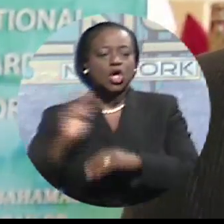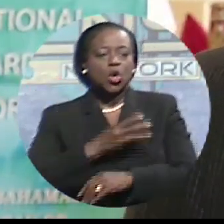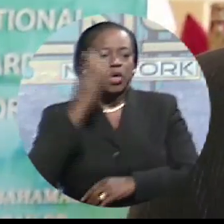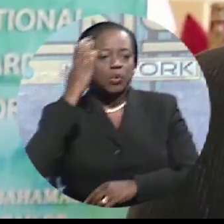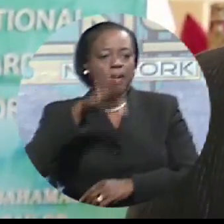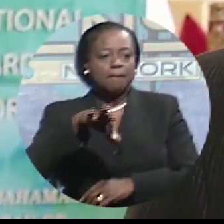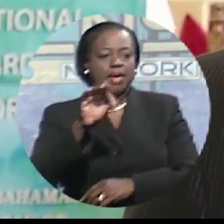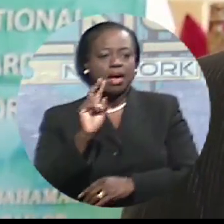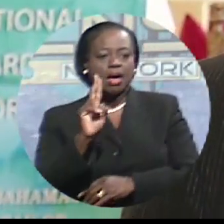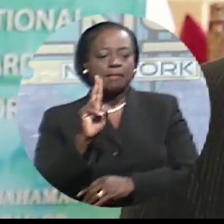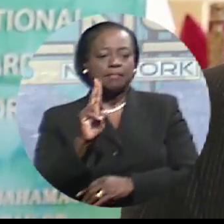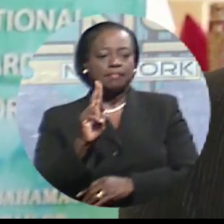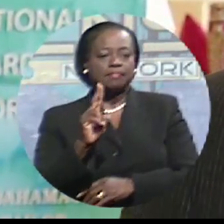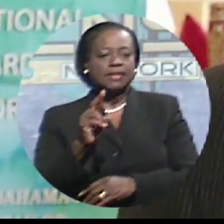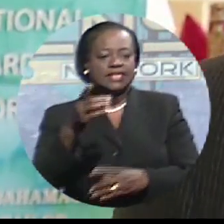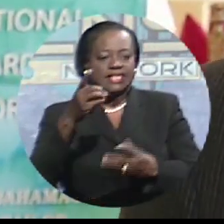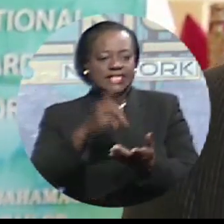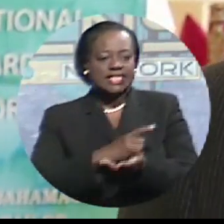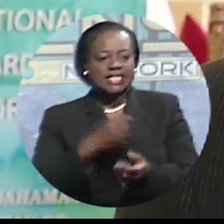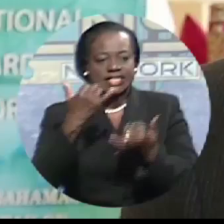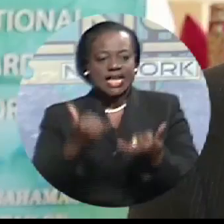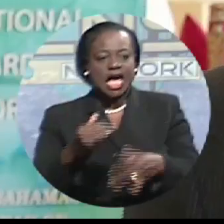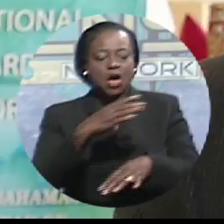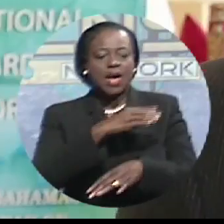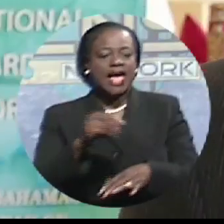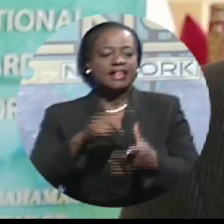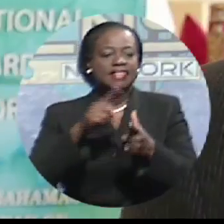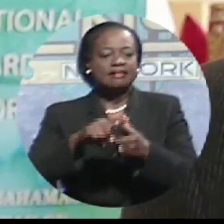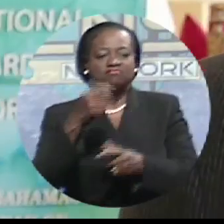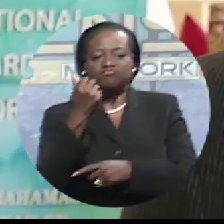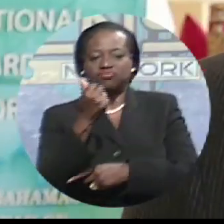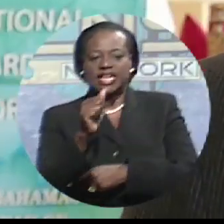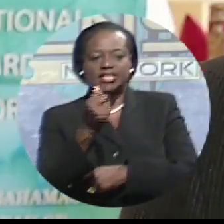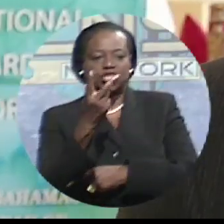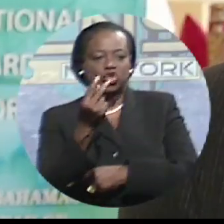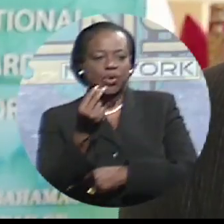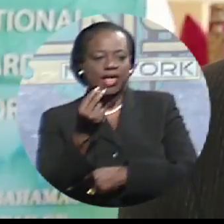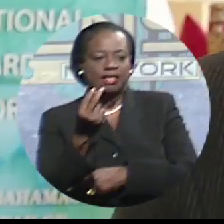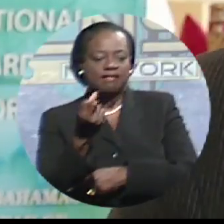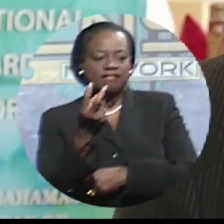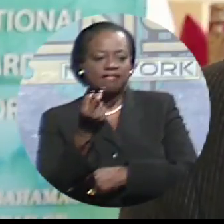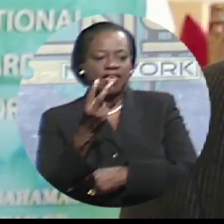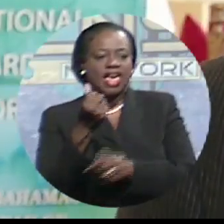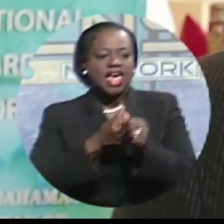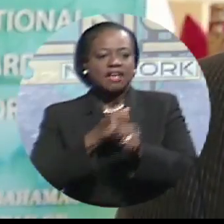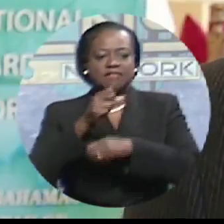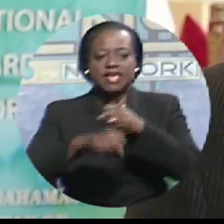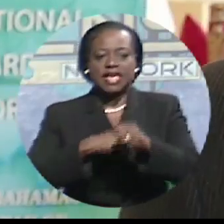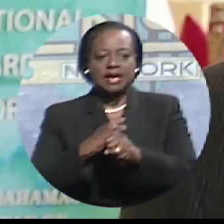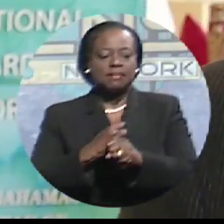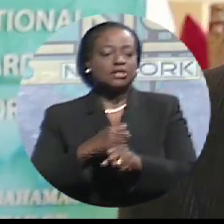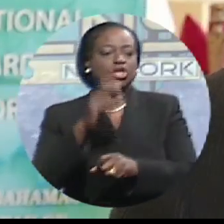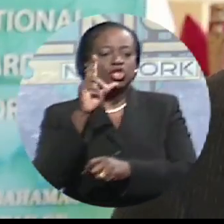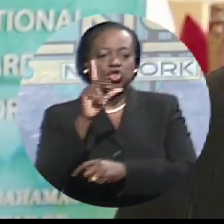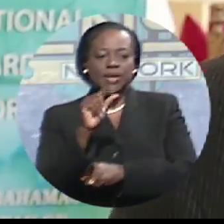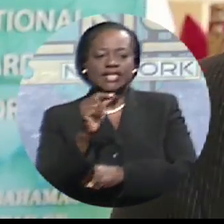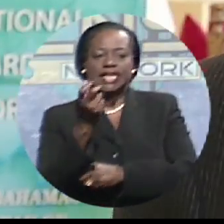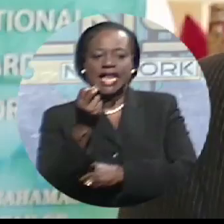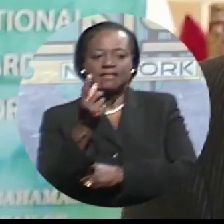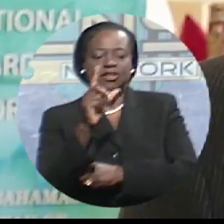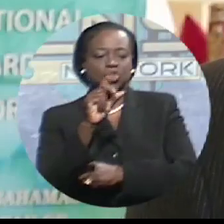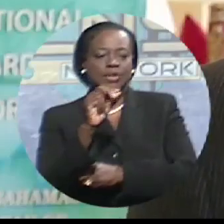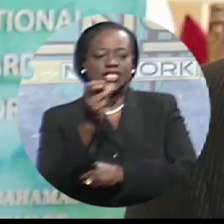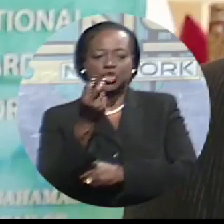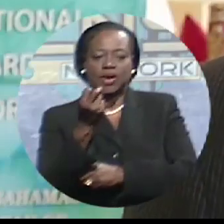pick up cases every now and again. So we have maybe 10 to 12 over the course of a year, but unlike the years of 2011, 2012, where we had a